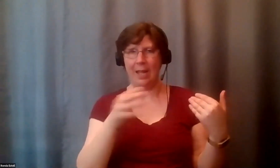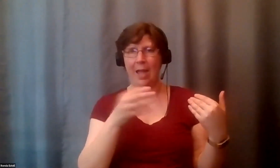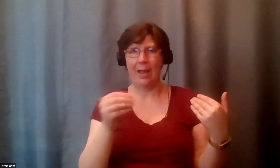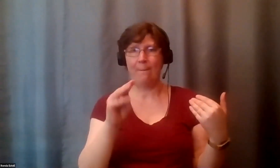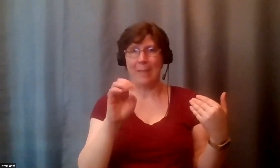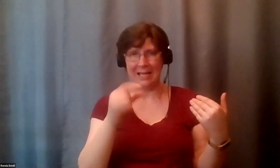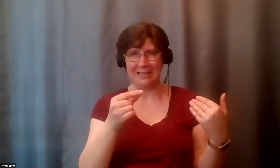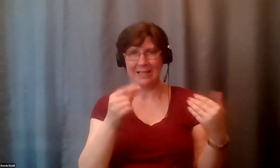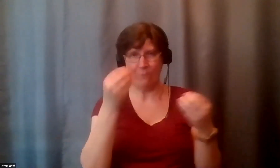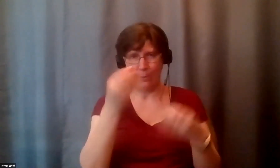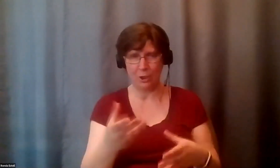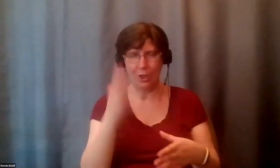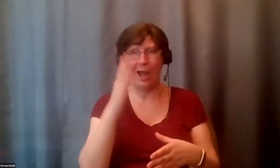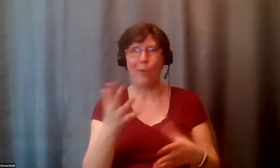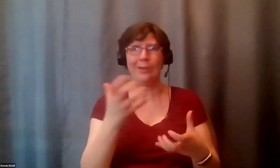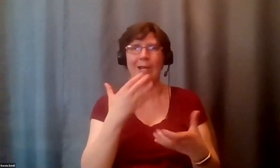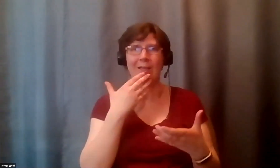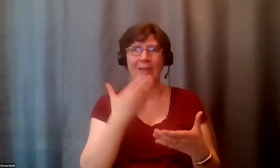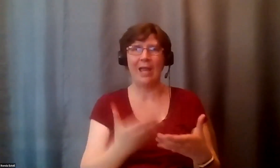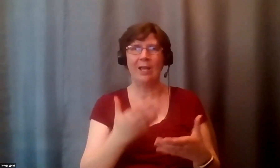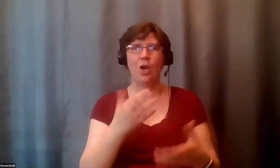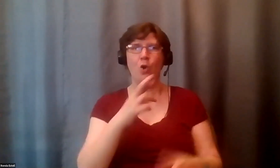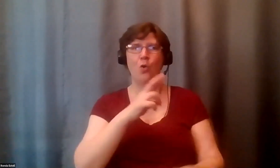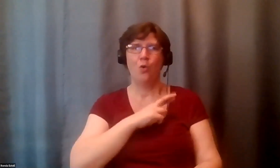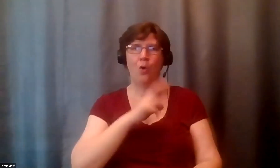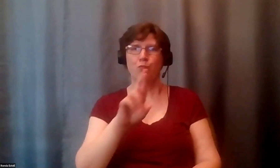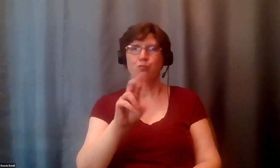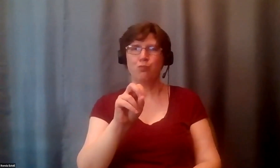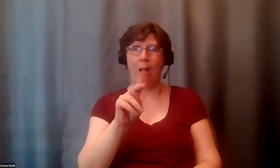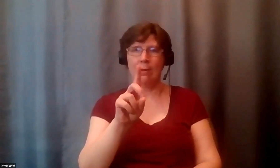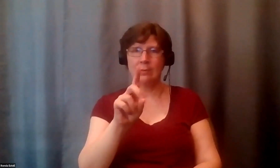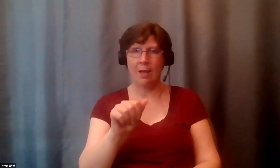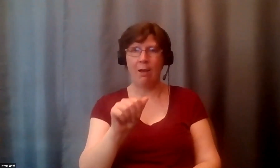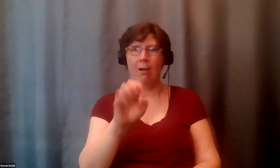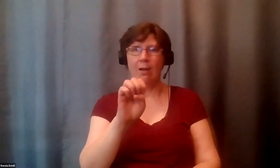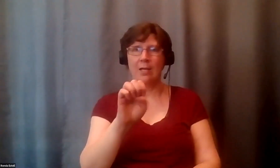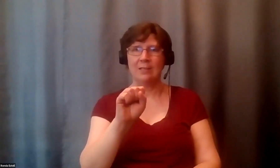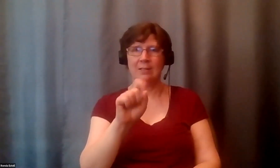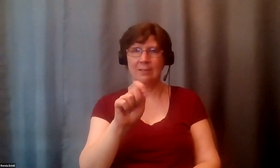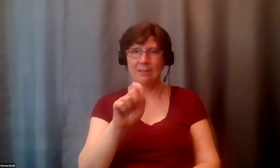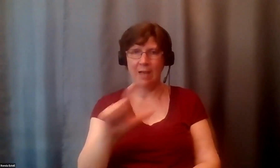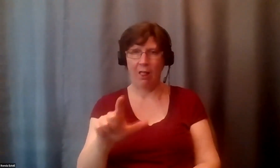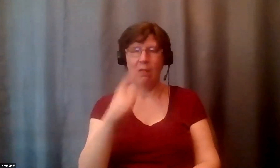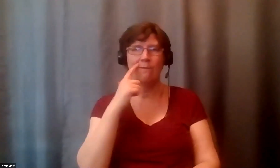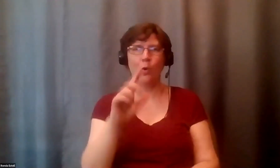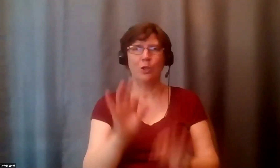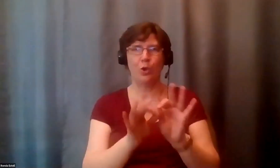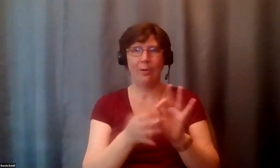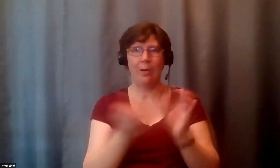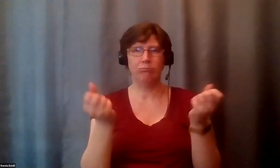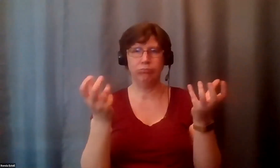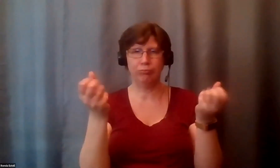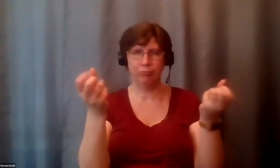information. I would like to thank Rhonda Estelle for interpreting with ASL today. I would like